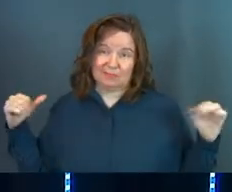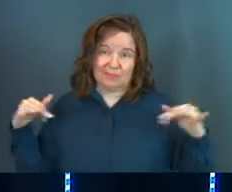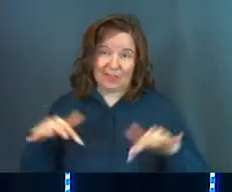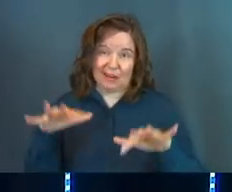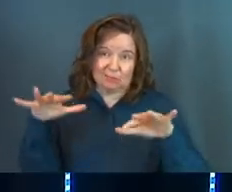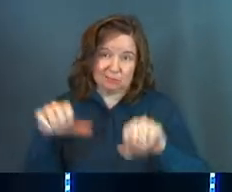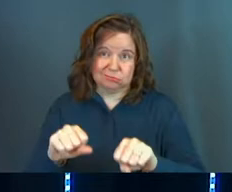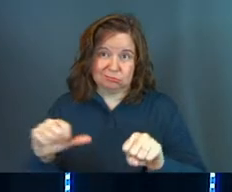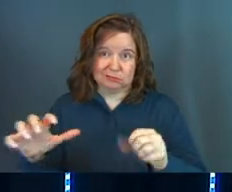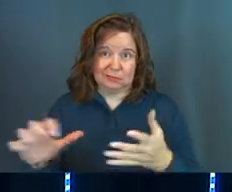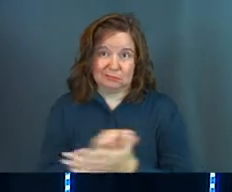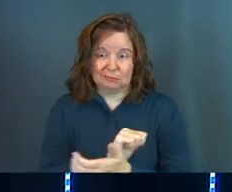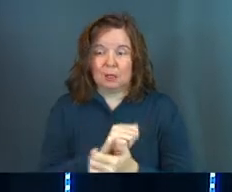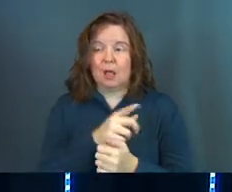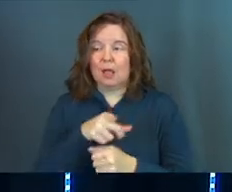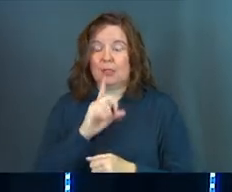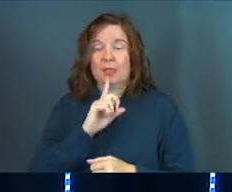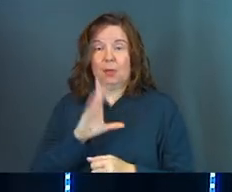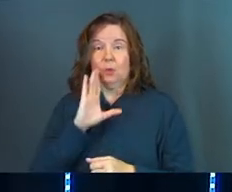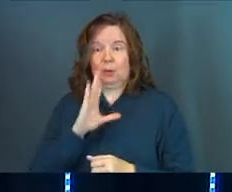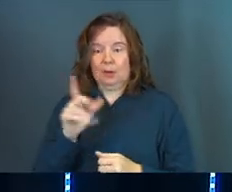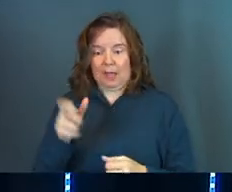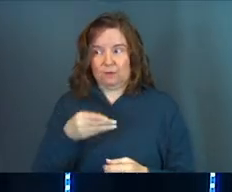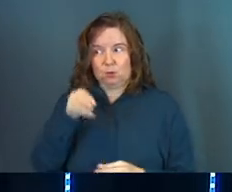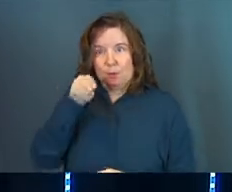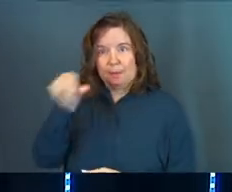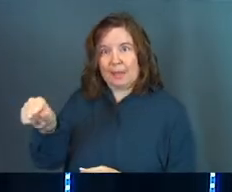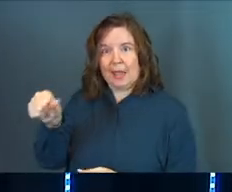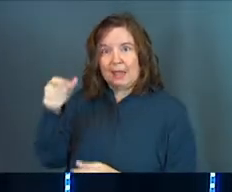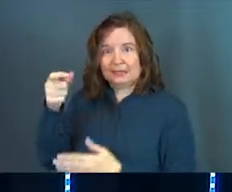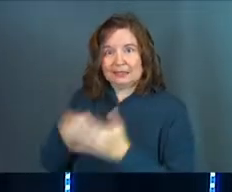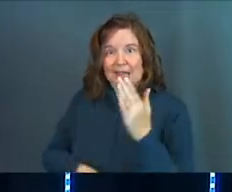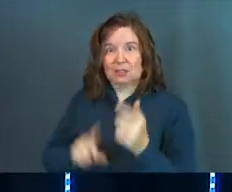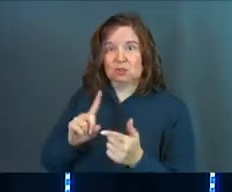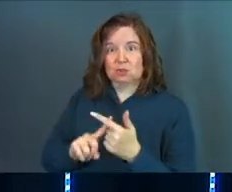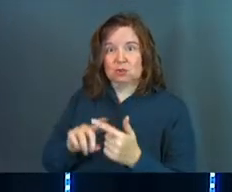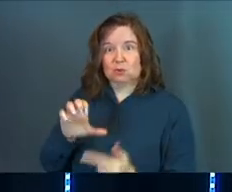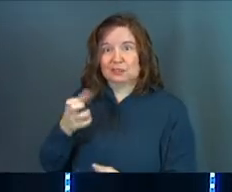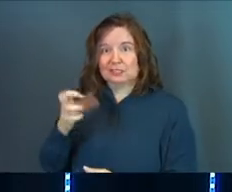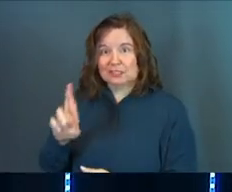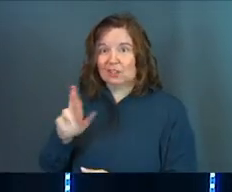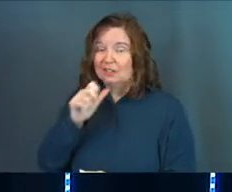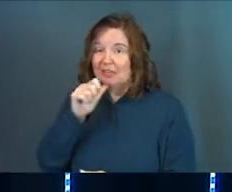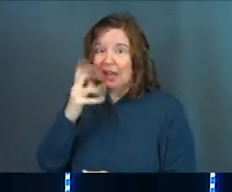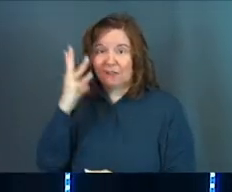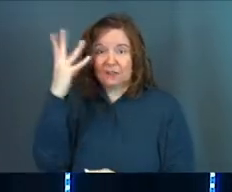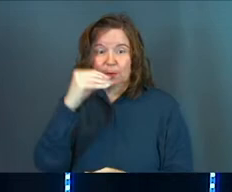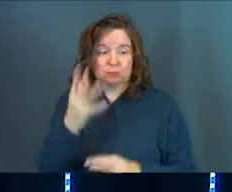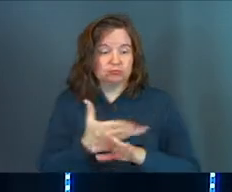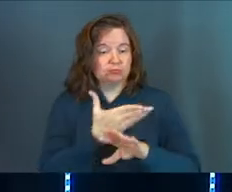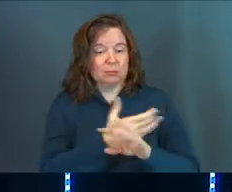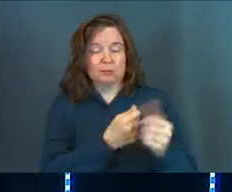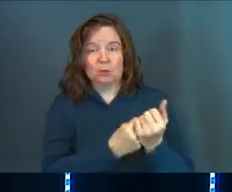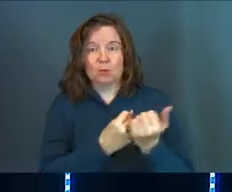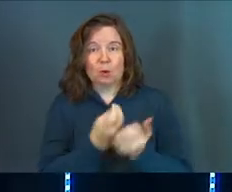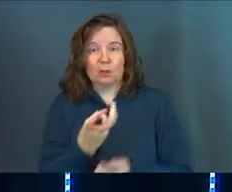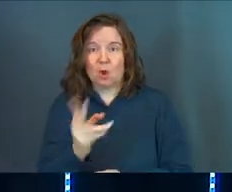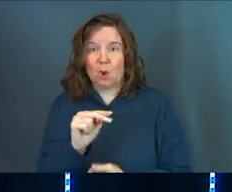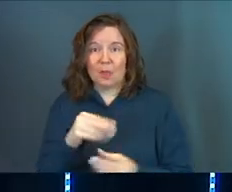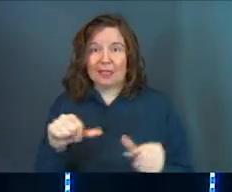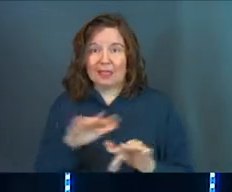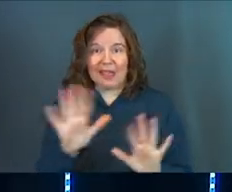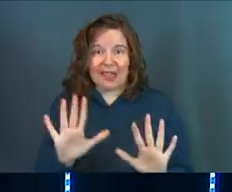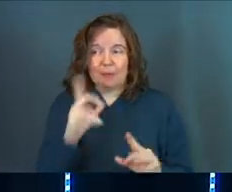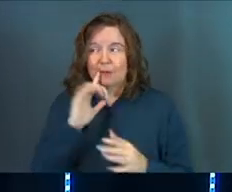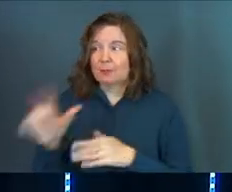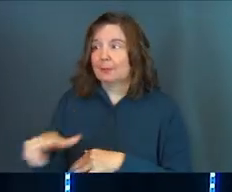had conquered, and they were going to have to pay taxes to Caesar, not for the beautification and support of their own land,